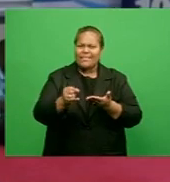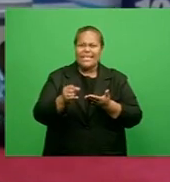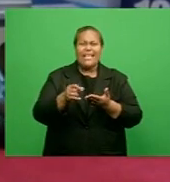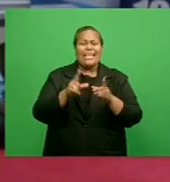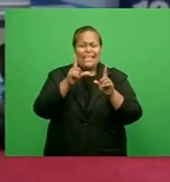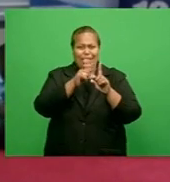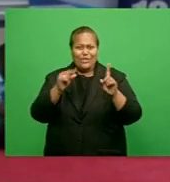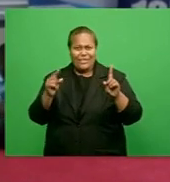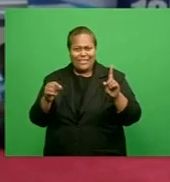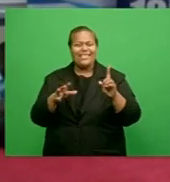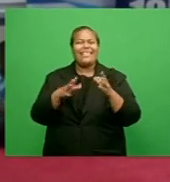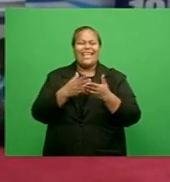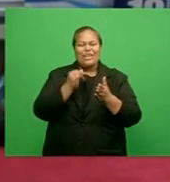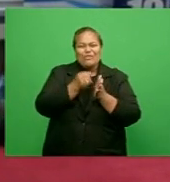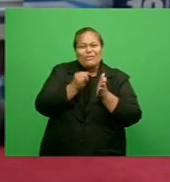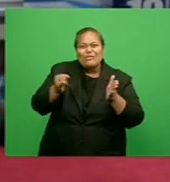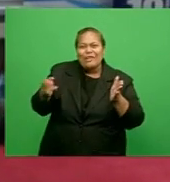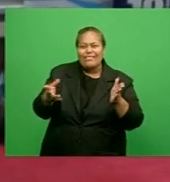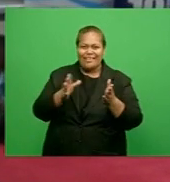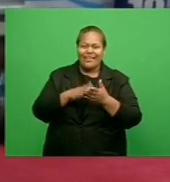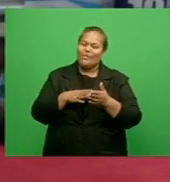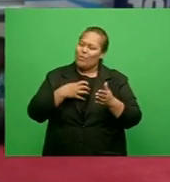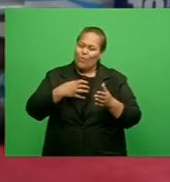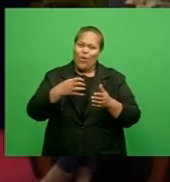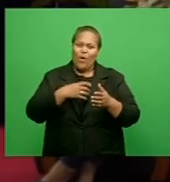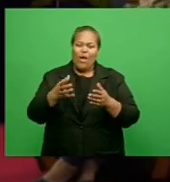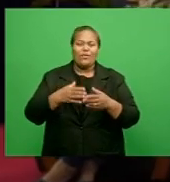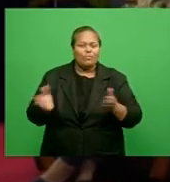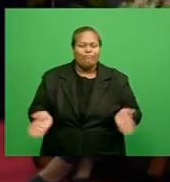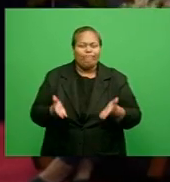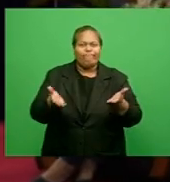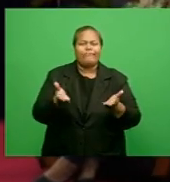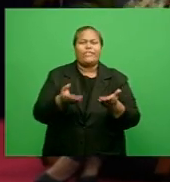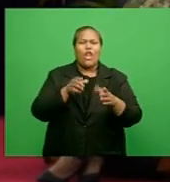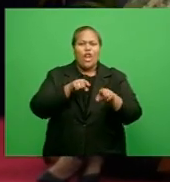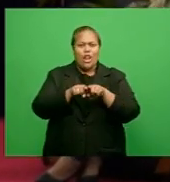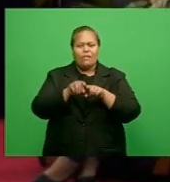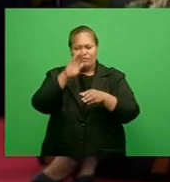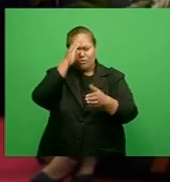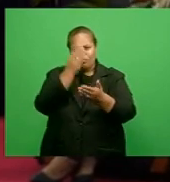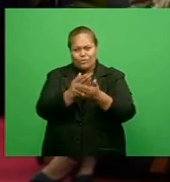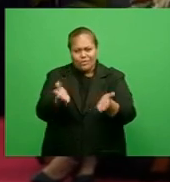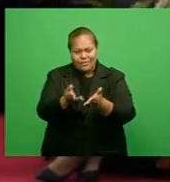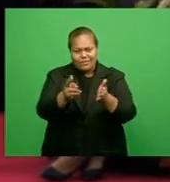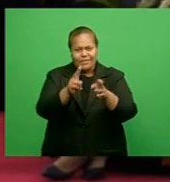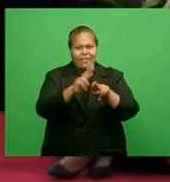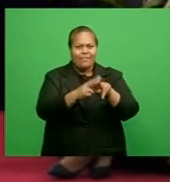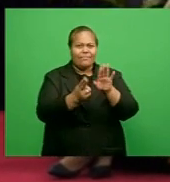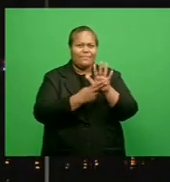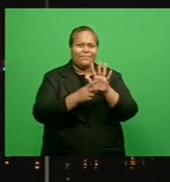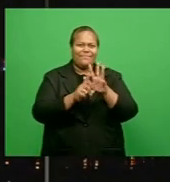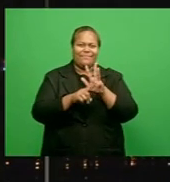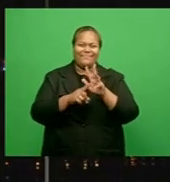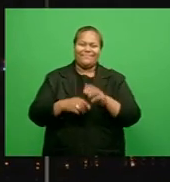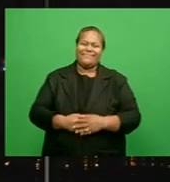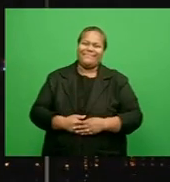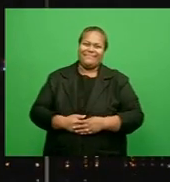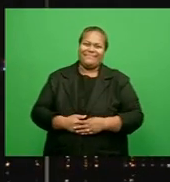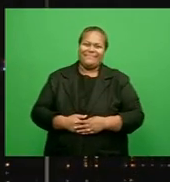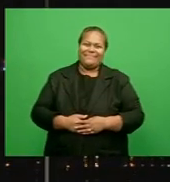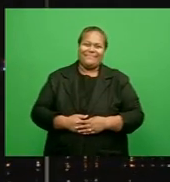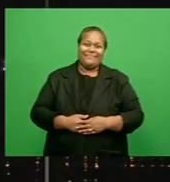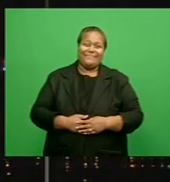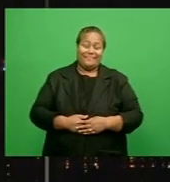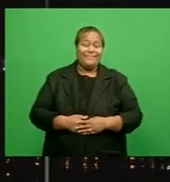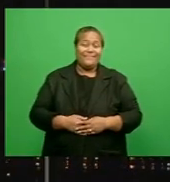provide state-of-the-art learning and teaching facilities for its students. Josaya Nanunga, FBC News. Meanwhile, spirits